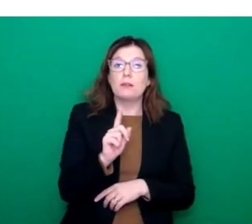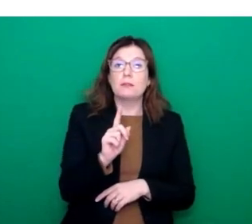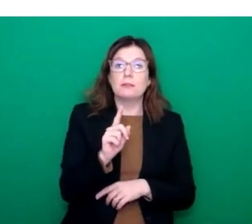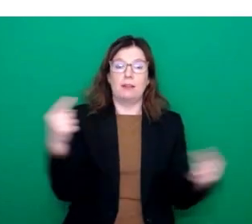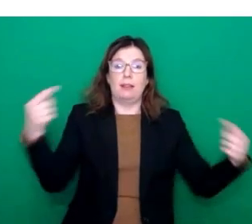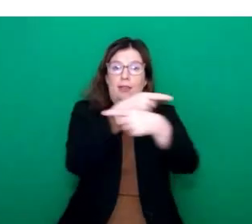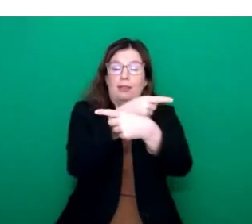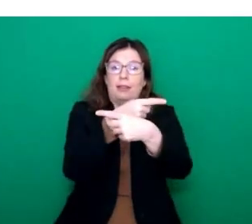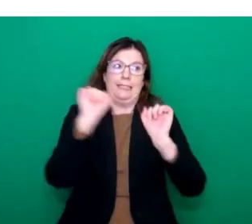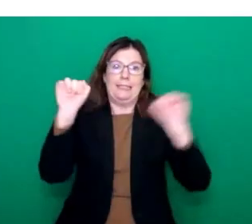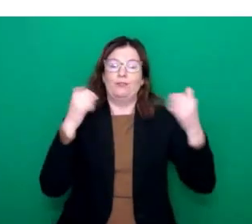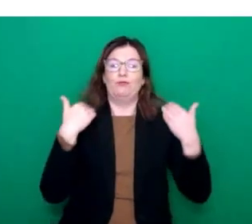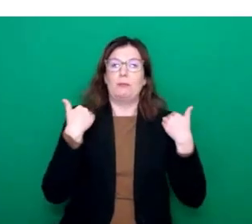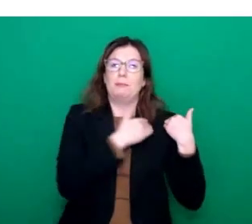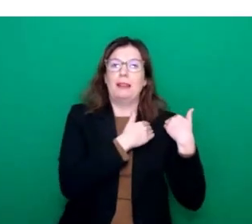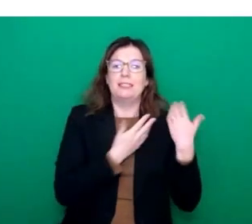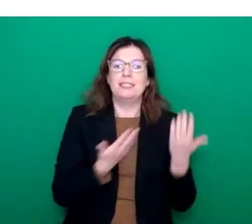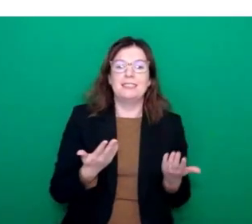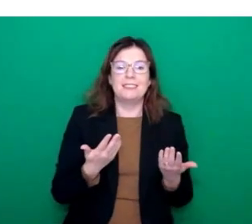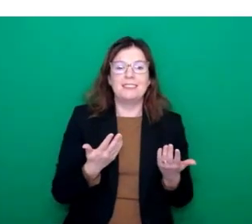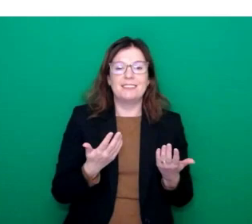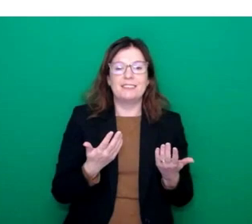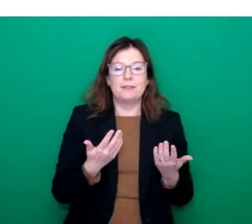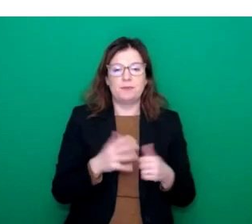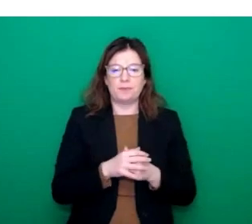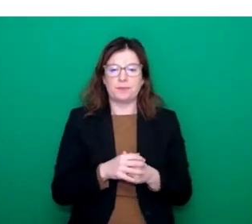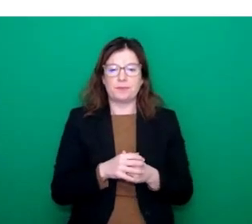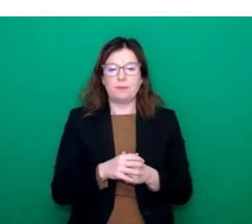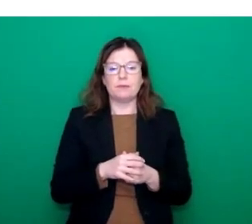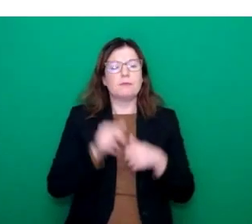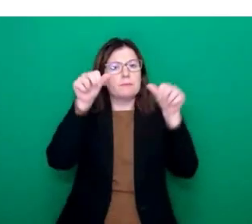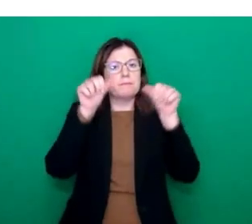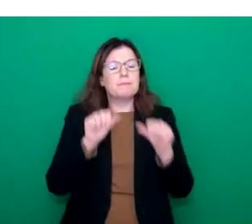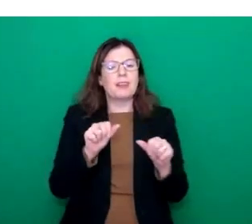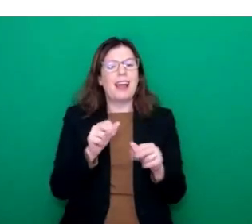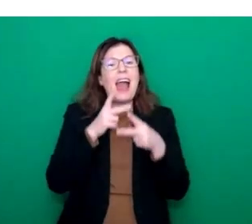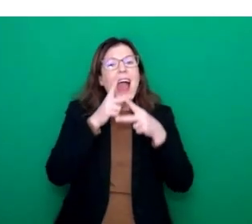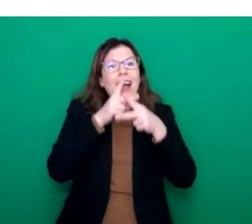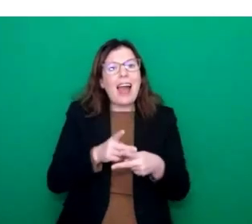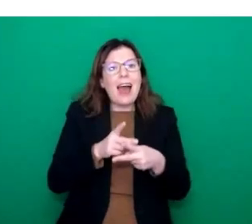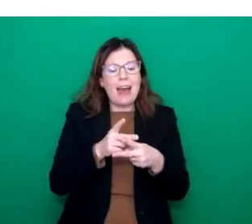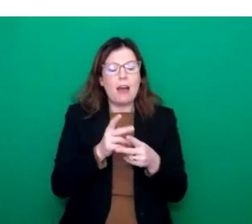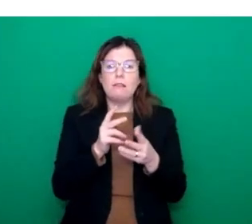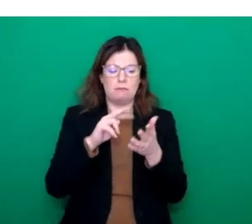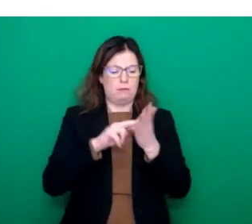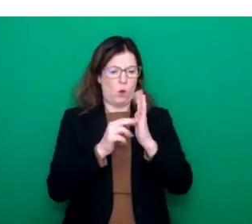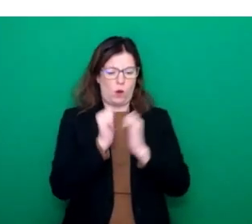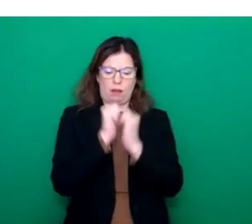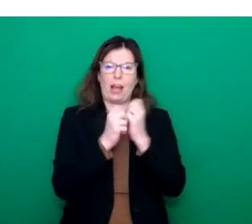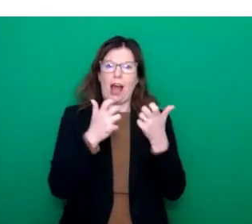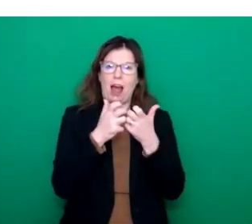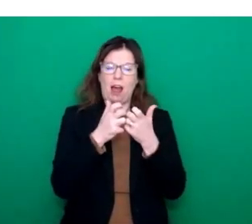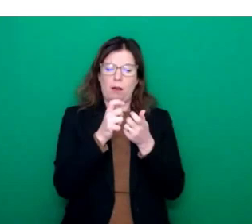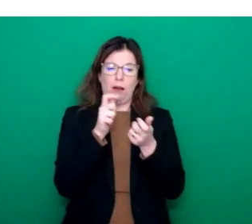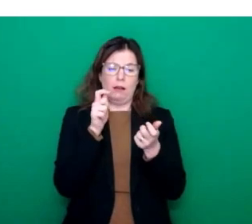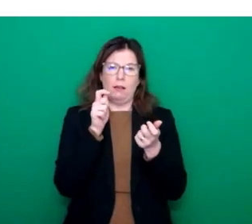group. We need to think about the reorganisation of care. We're not just tinkering, but we need to take a step back